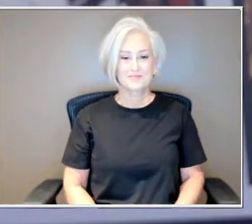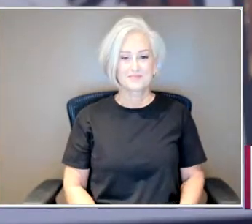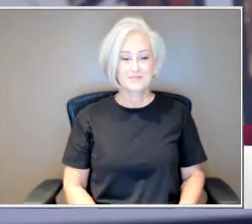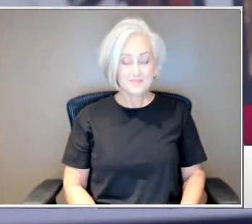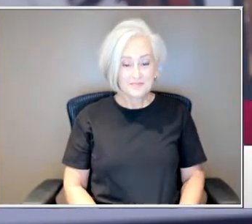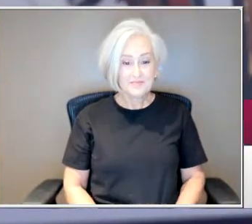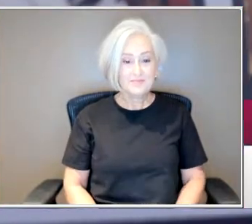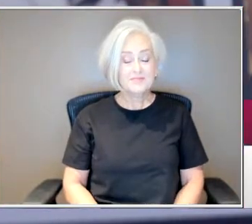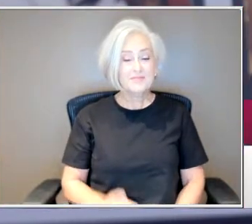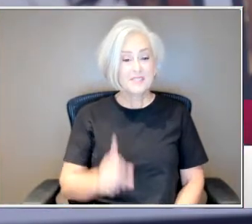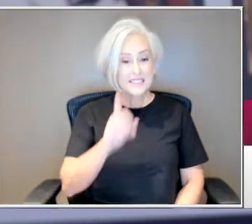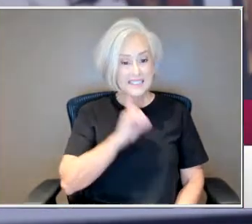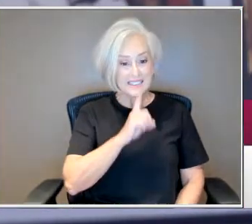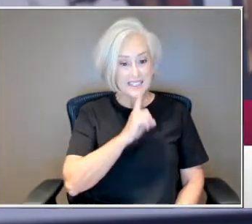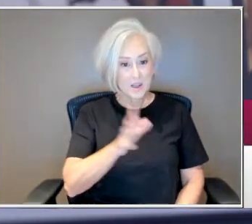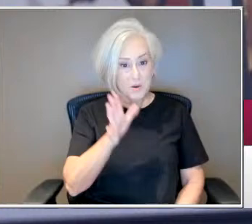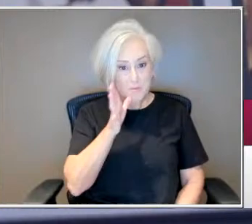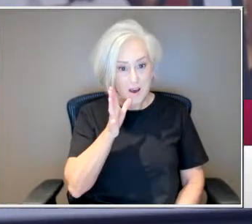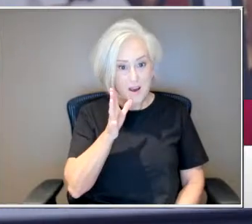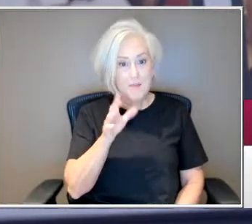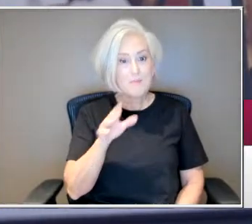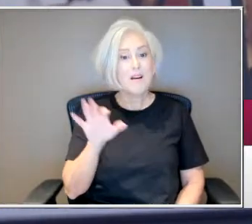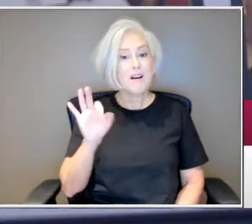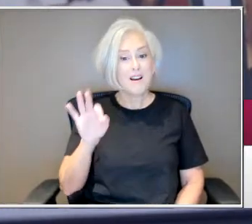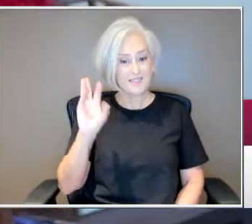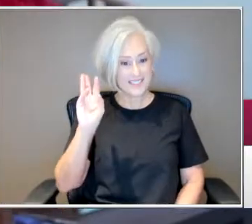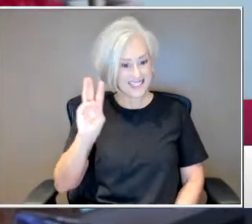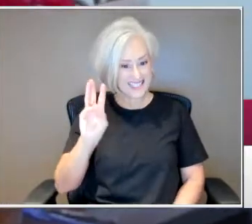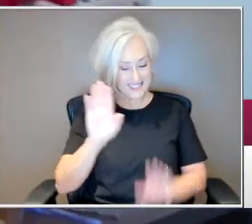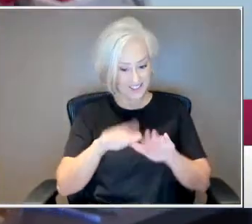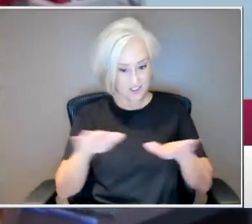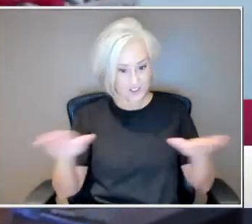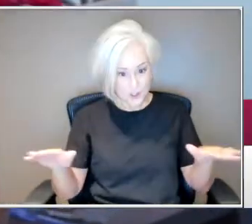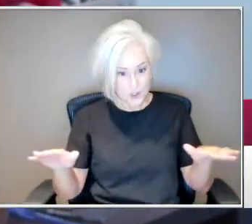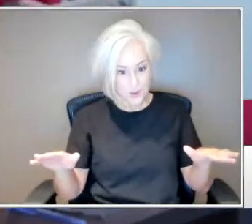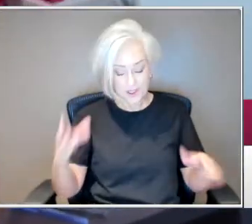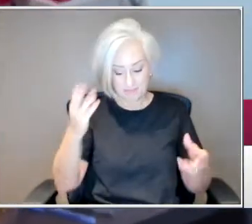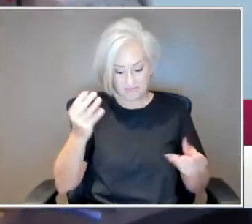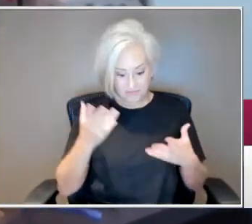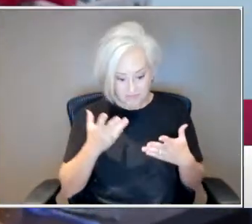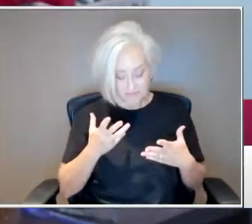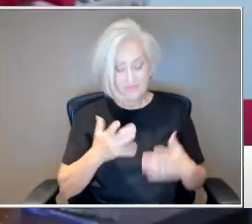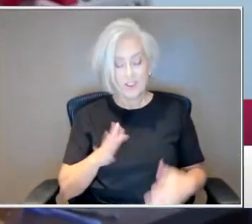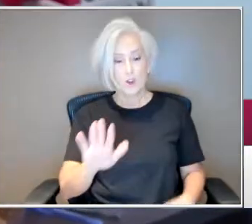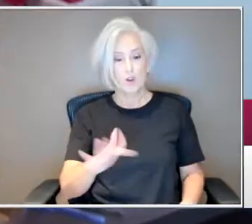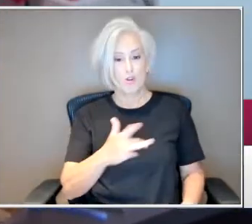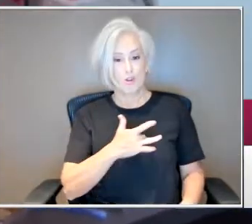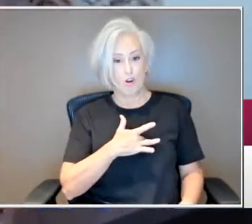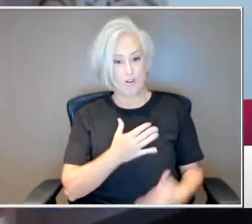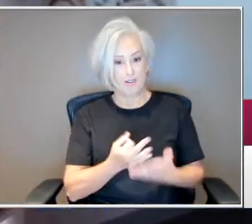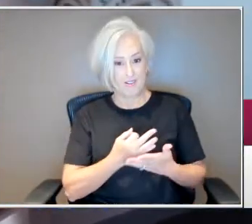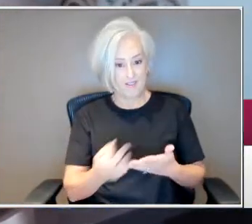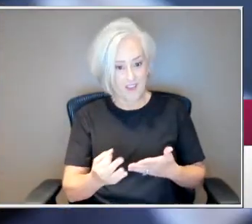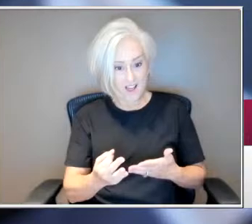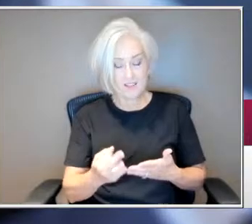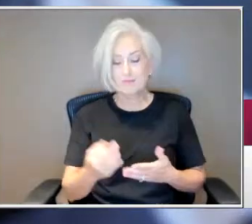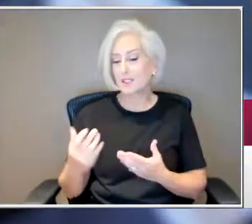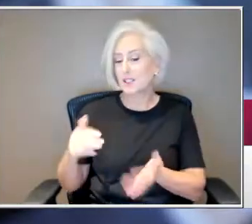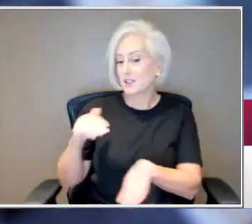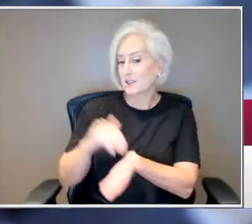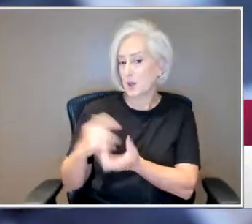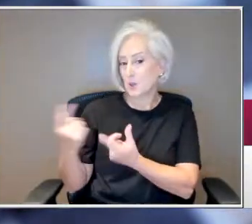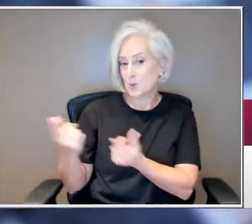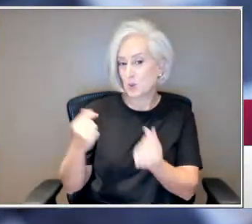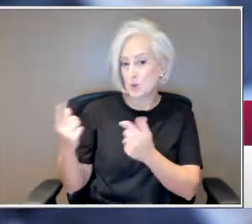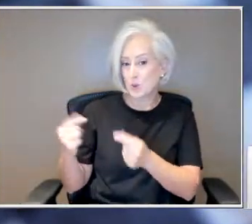A single mother of 6 is told her heart is failing. What doctors did that gave her her life back and gave her kids